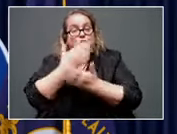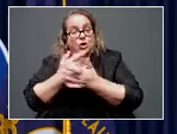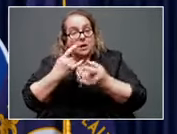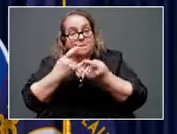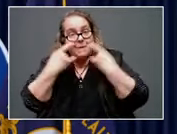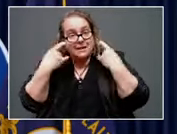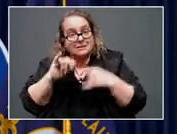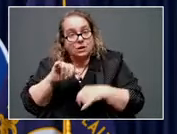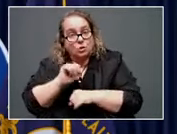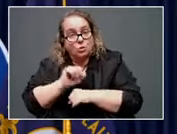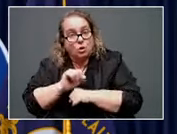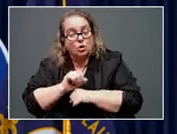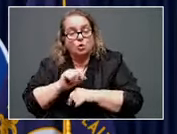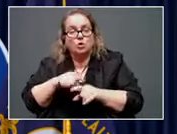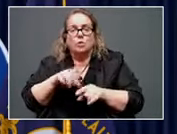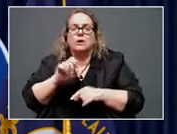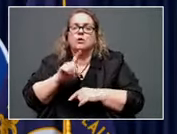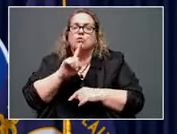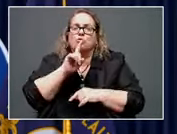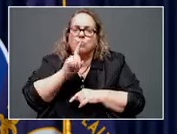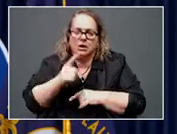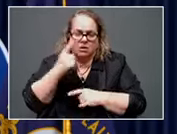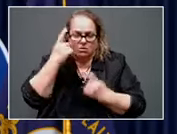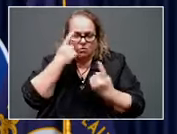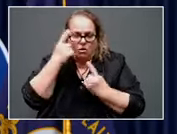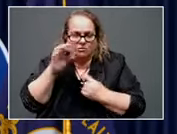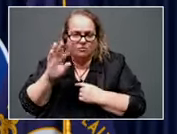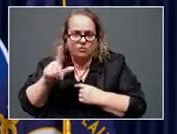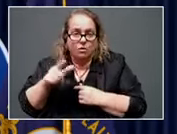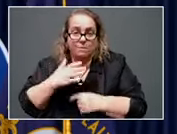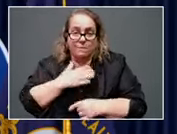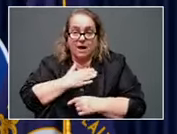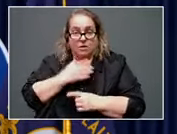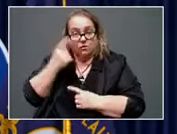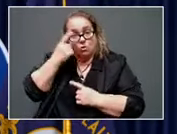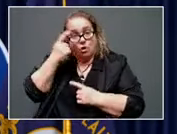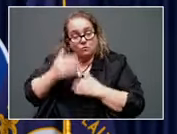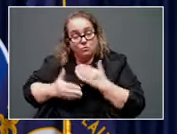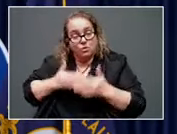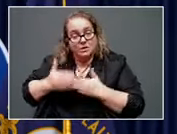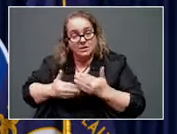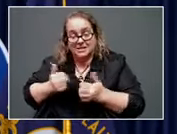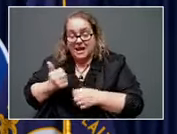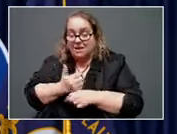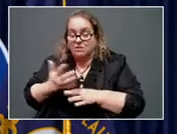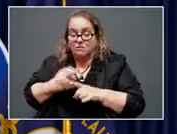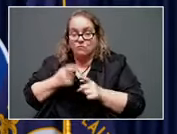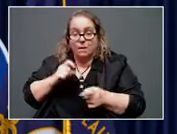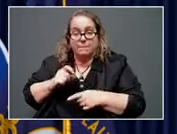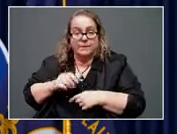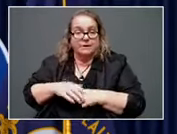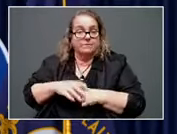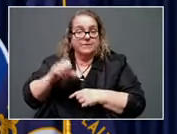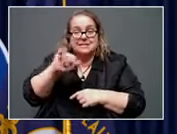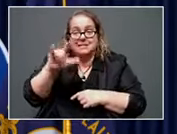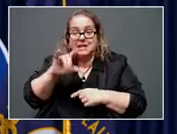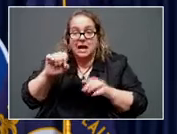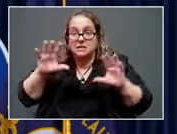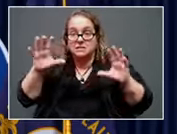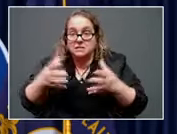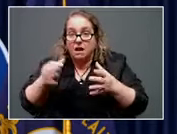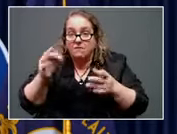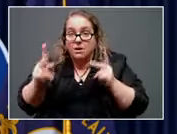be really thoughtful. And my thought process, it's going to be everything from size of a group to do I